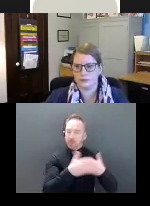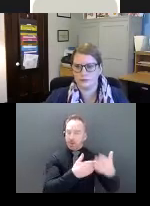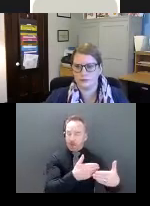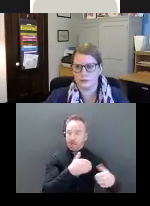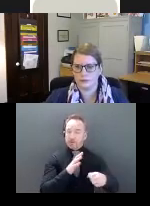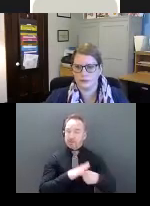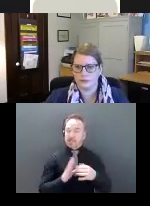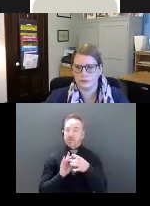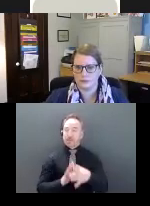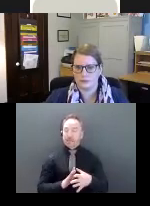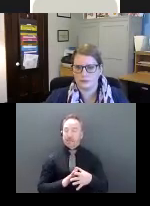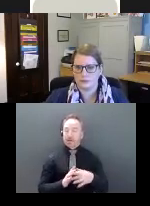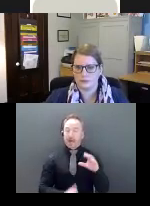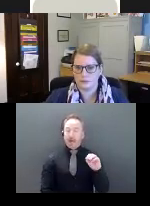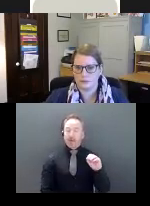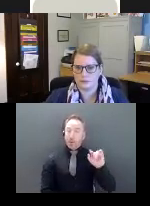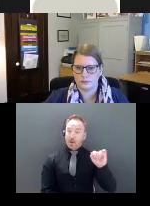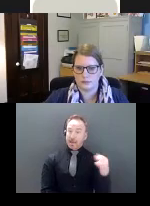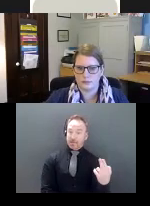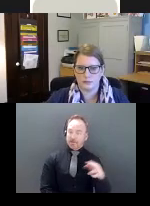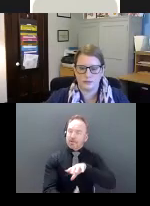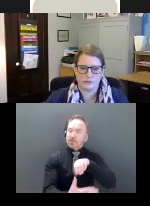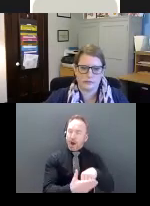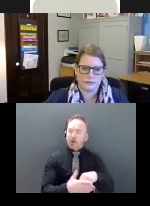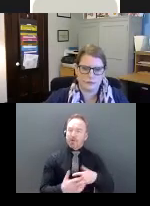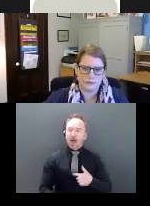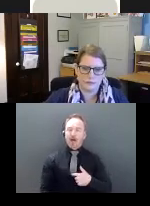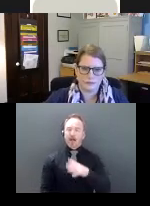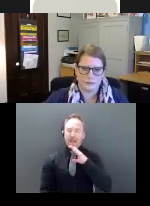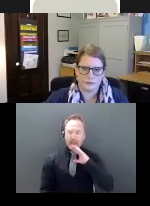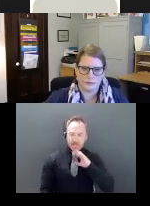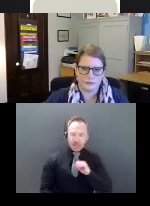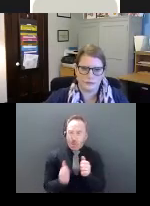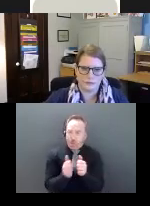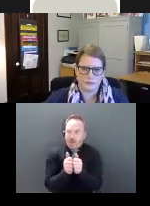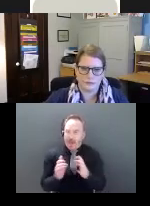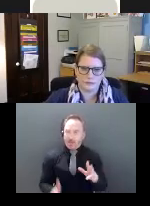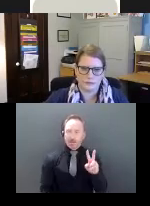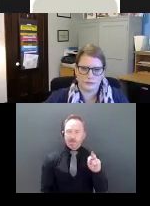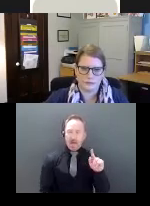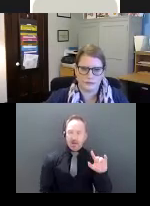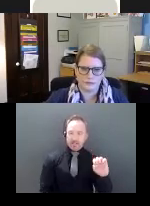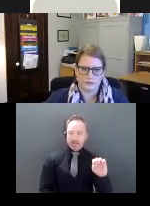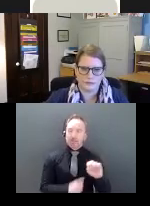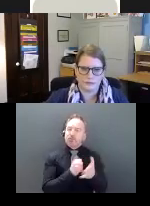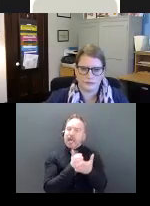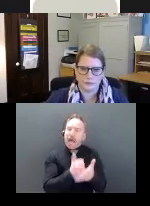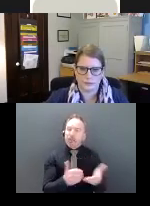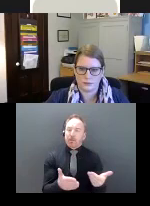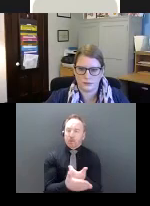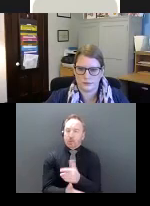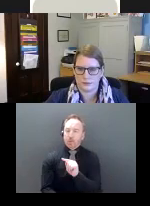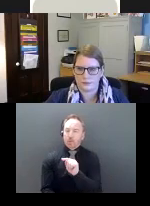she worked on the Aging Without Violence project and assisted in the development of new tools and